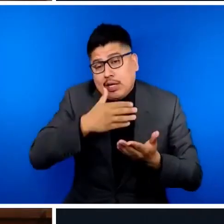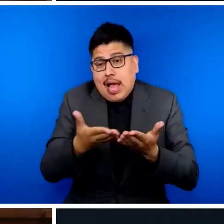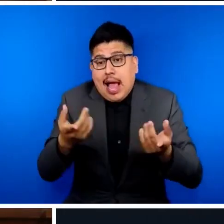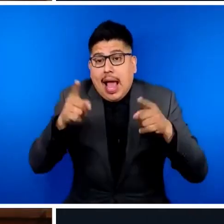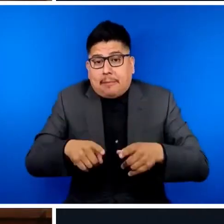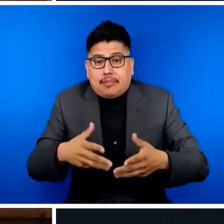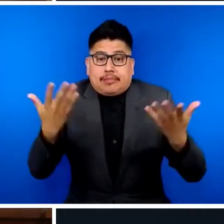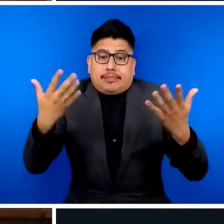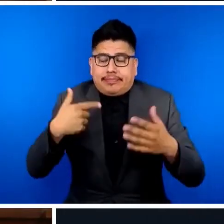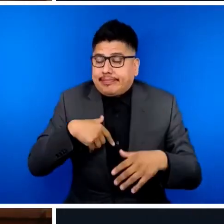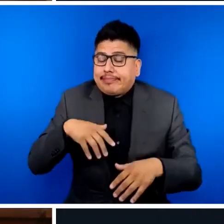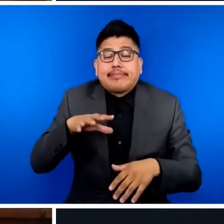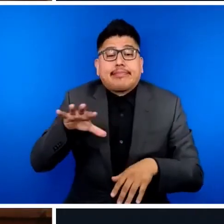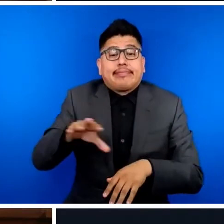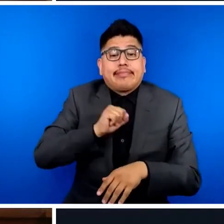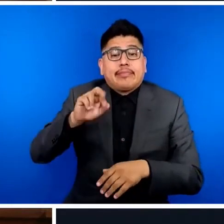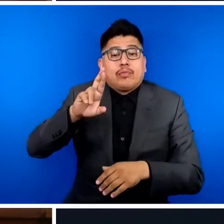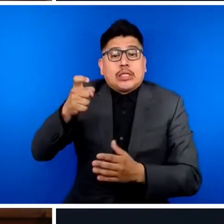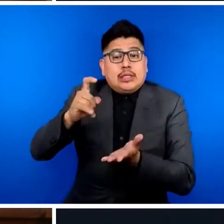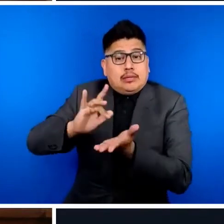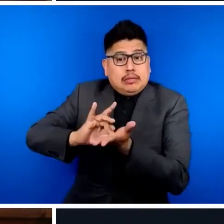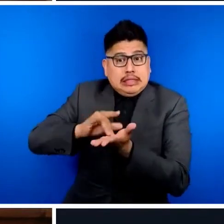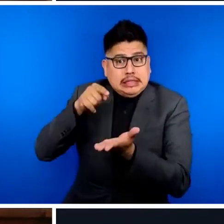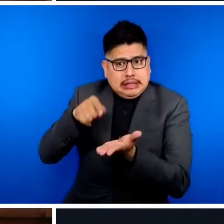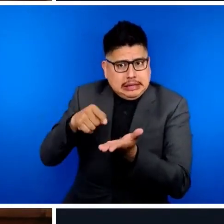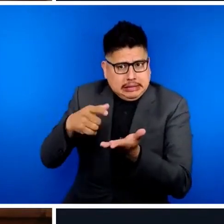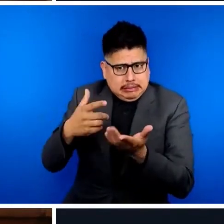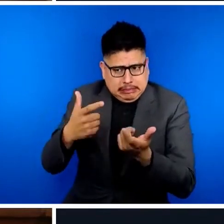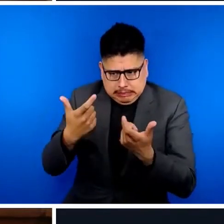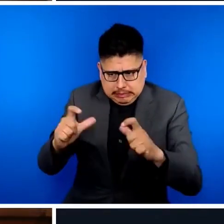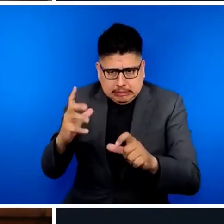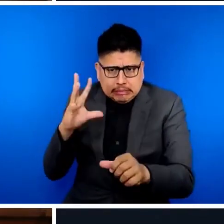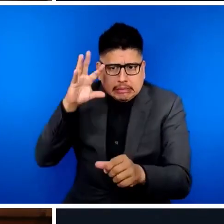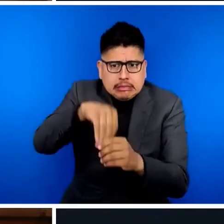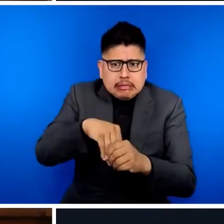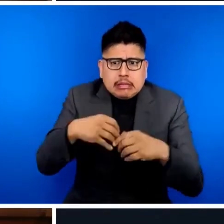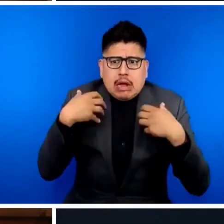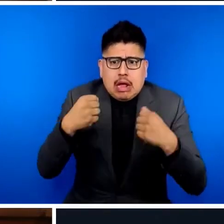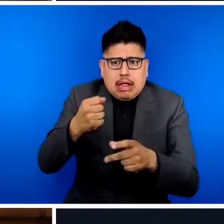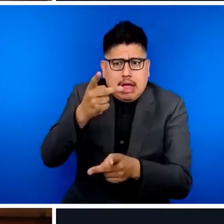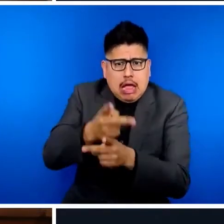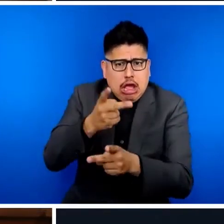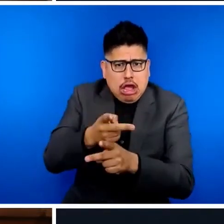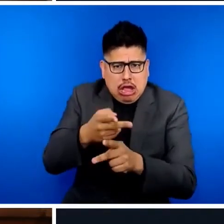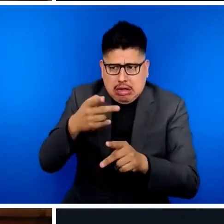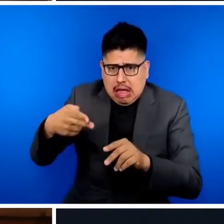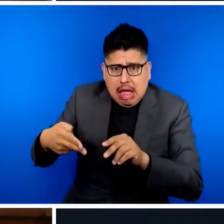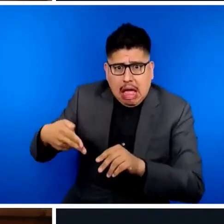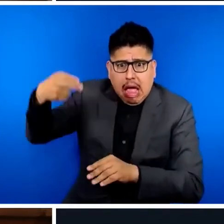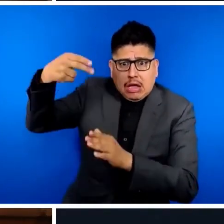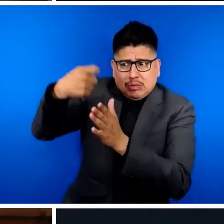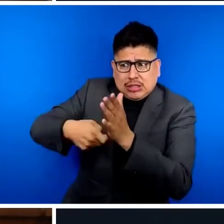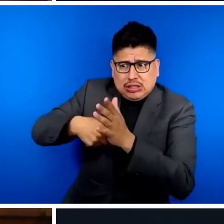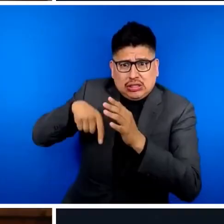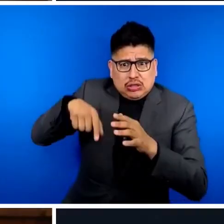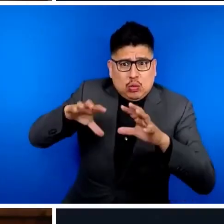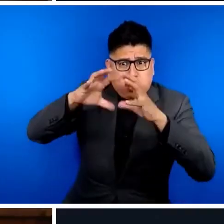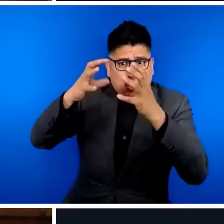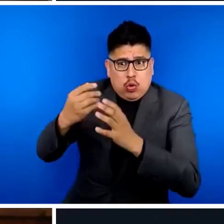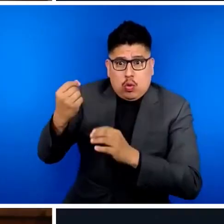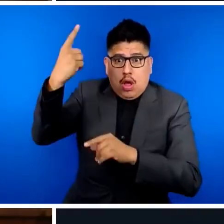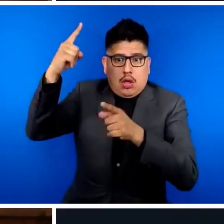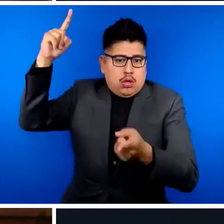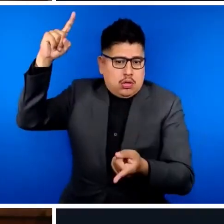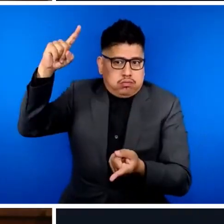drugs, a very big part of health care, from the highest price in the entire world to the lowest. That's a big